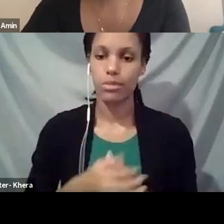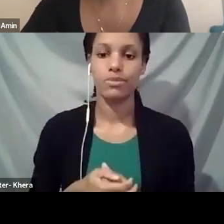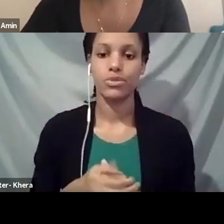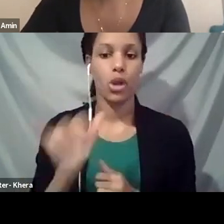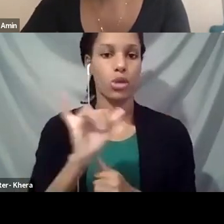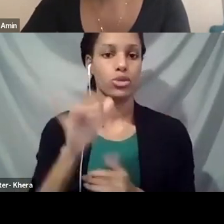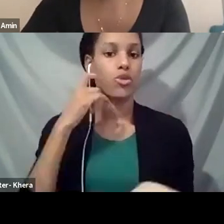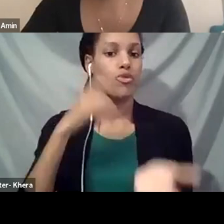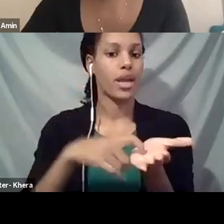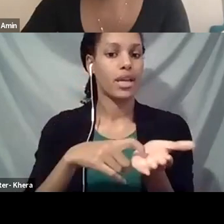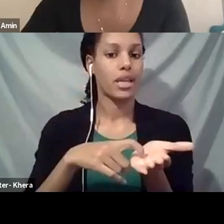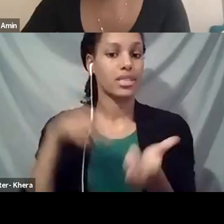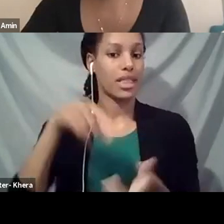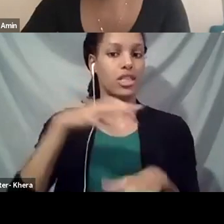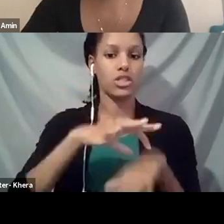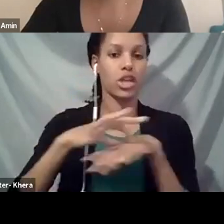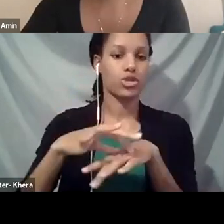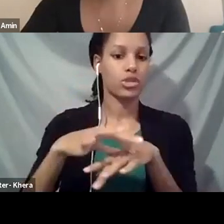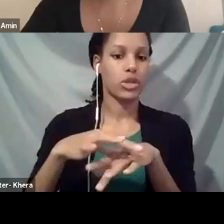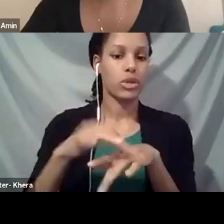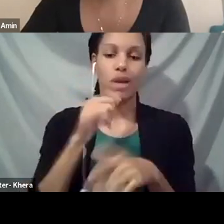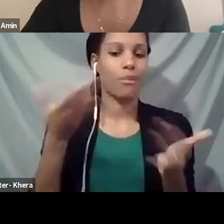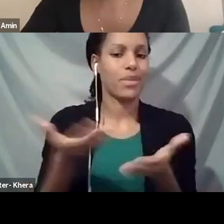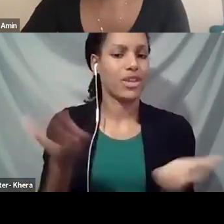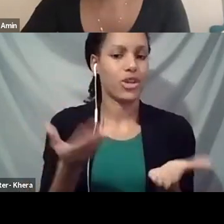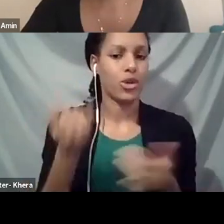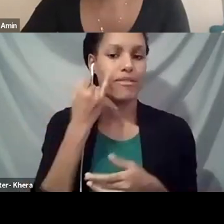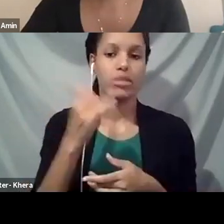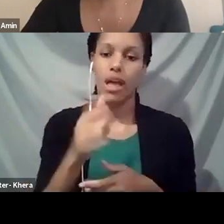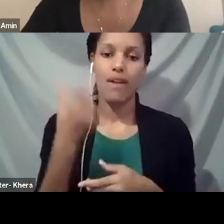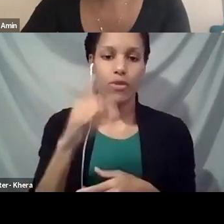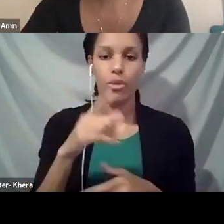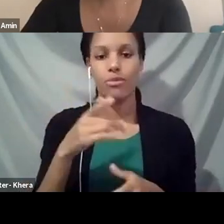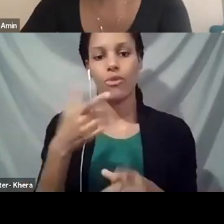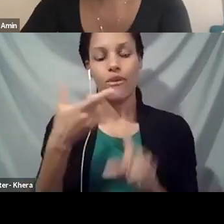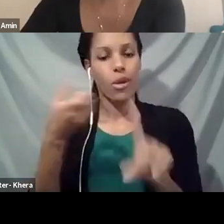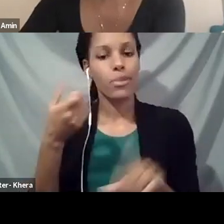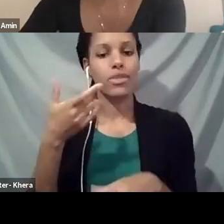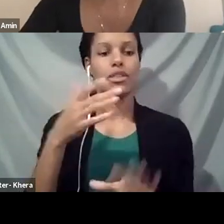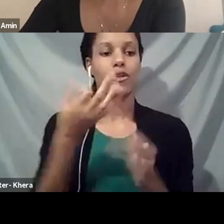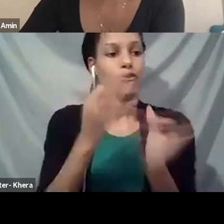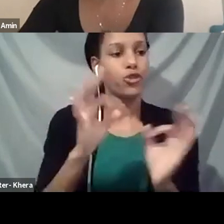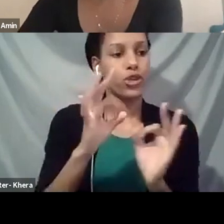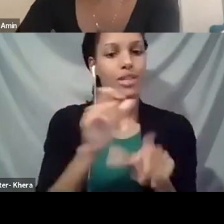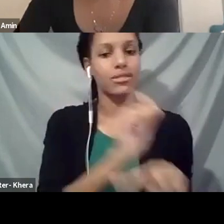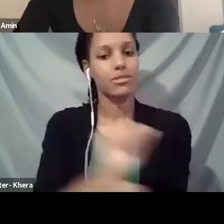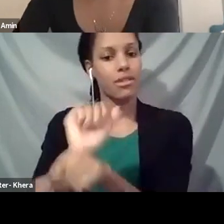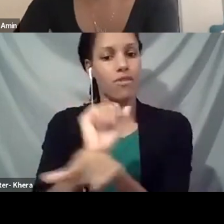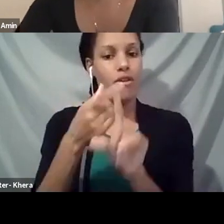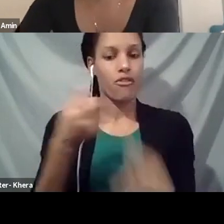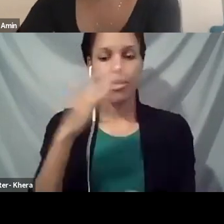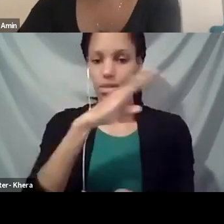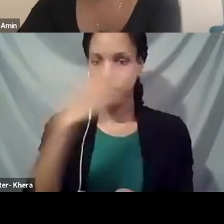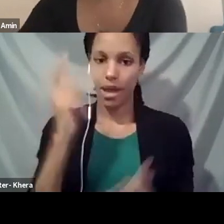would not exist if it wasn't for the free and slave labor of Black people. We honor the legacy of the African